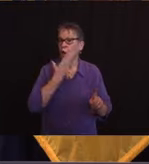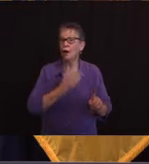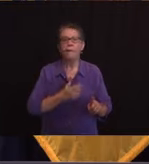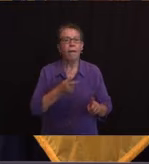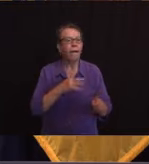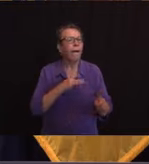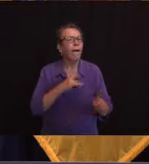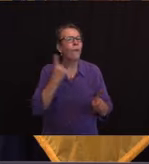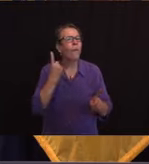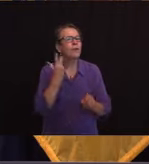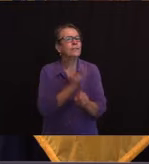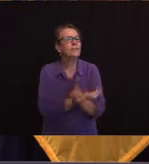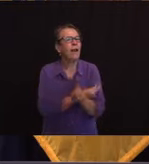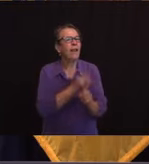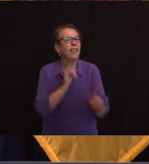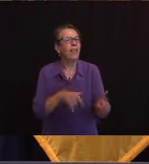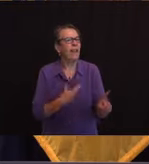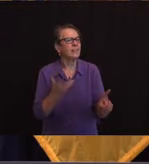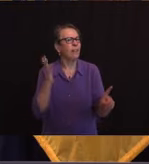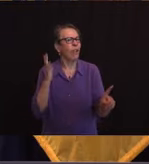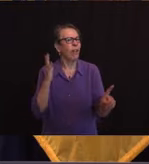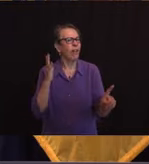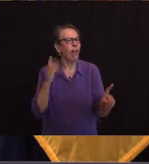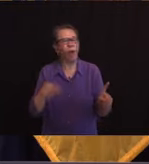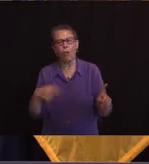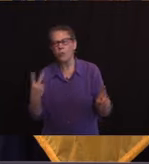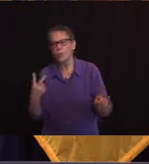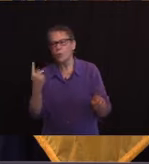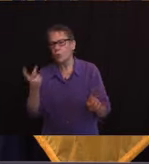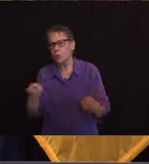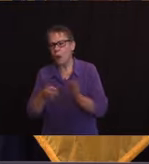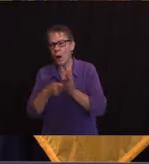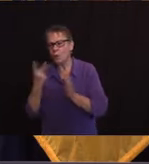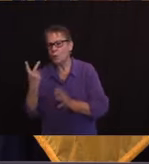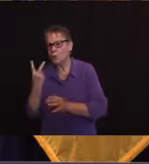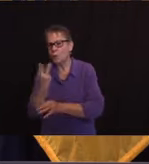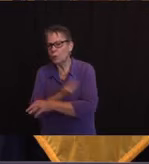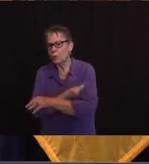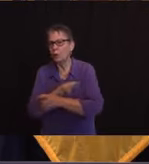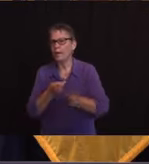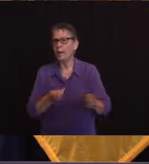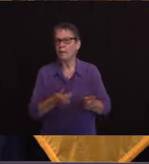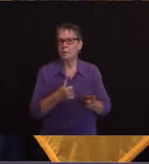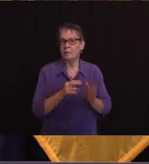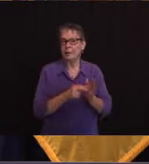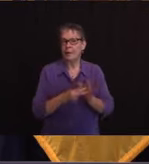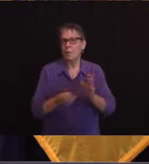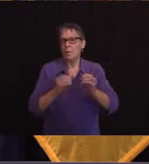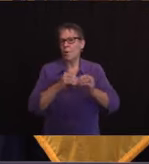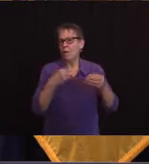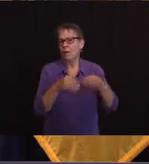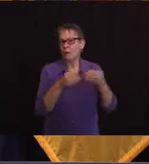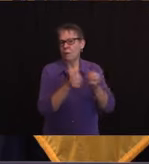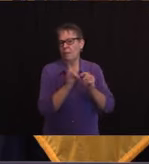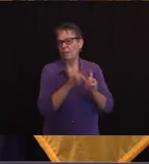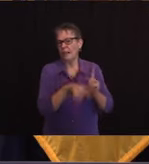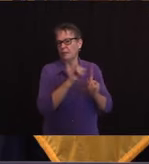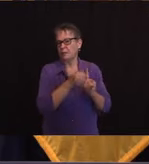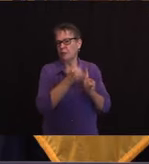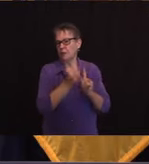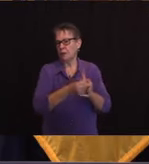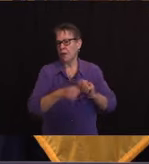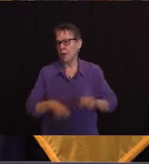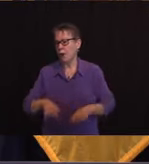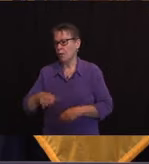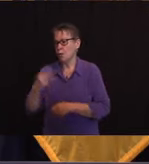that allows us a lot more flexibility and ability to be nimble with that than we can with the two-dose